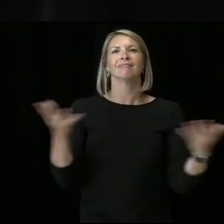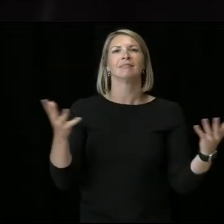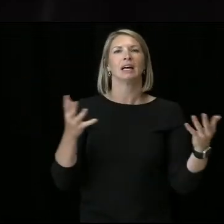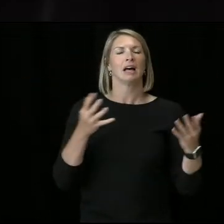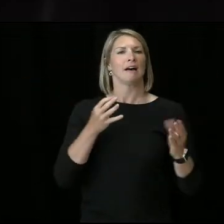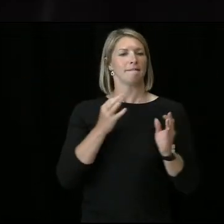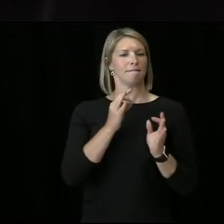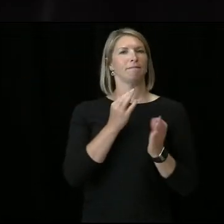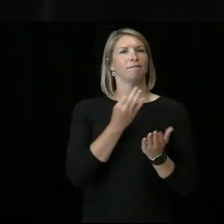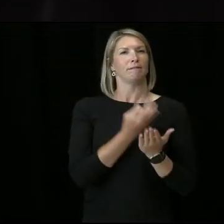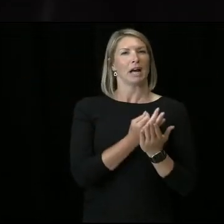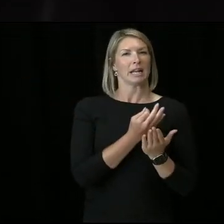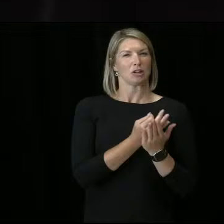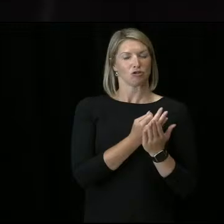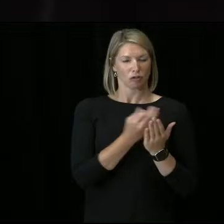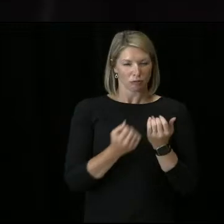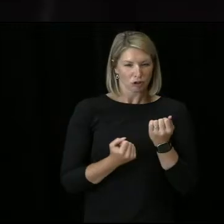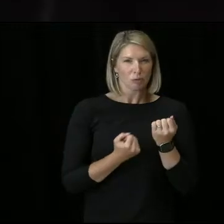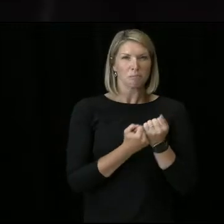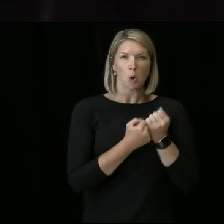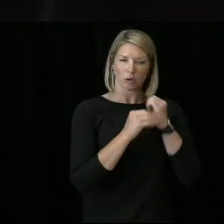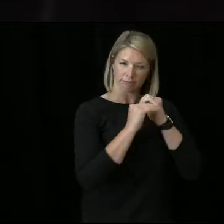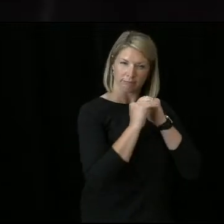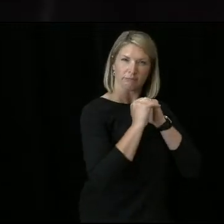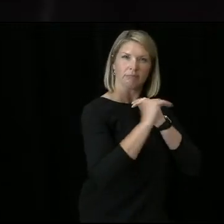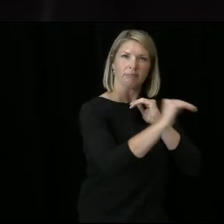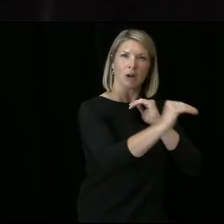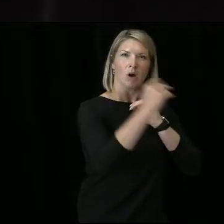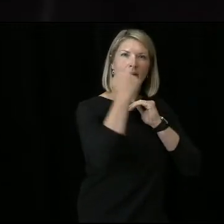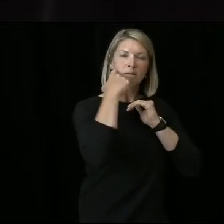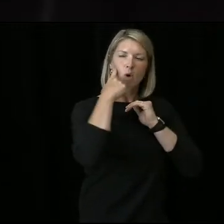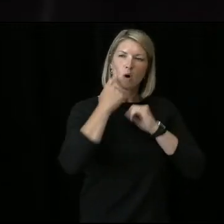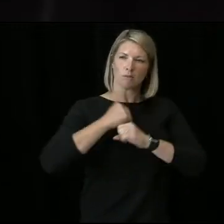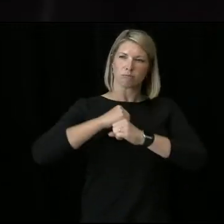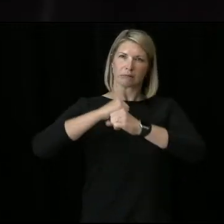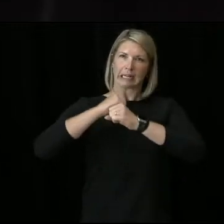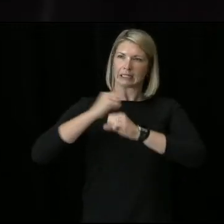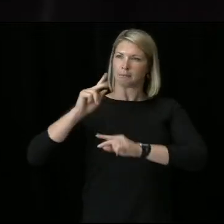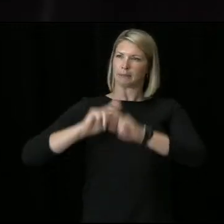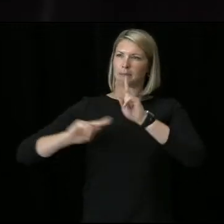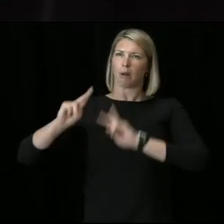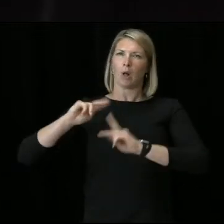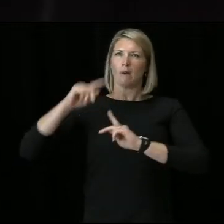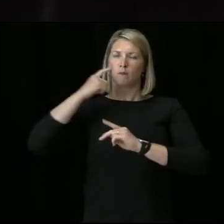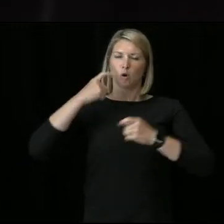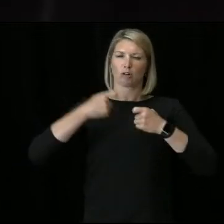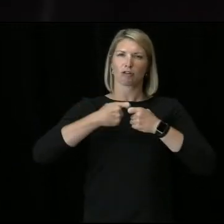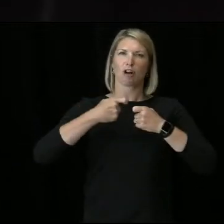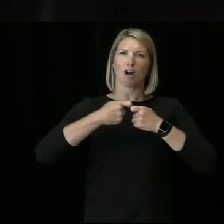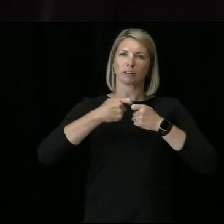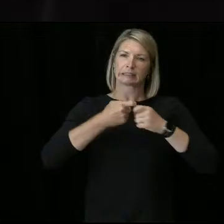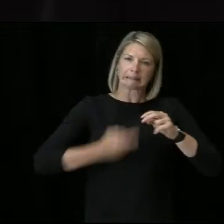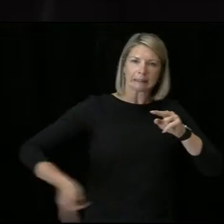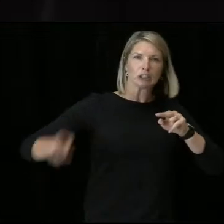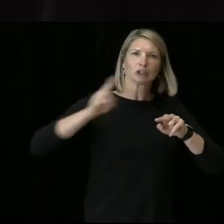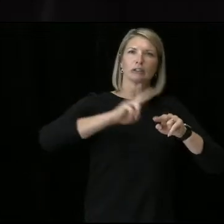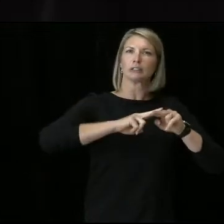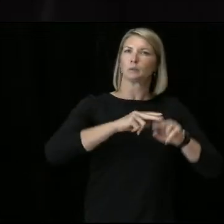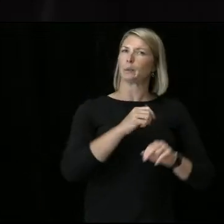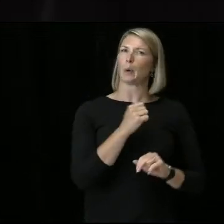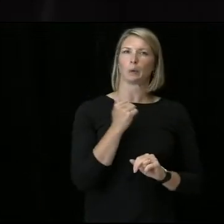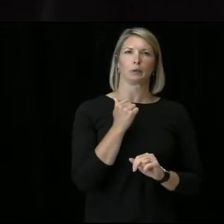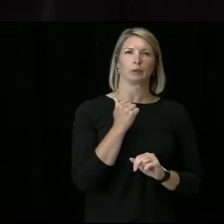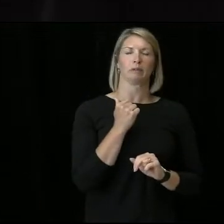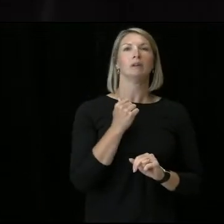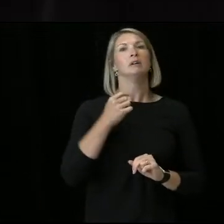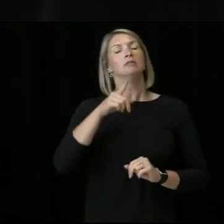financial sustainability of the project while protecting people from major electricity increases. There's always more work to be done,